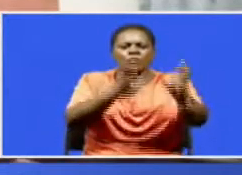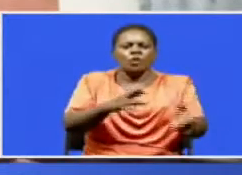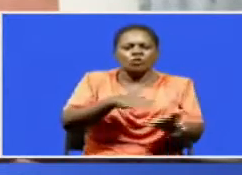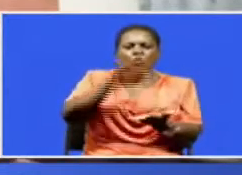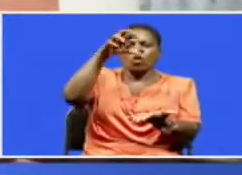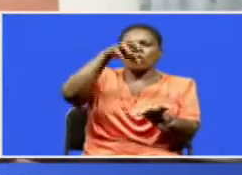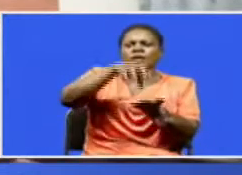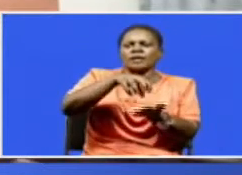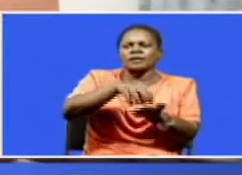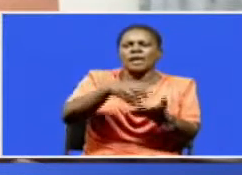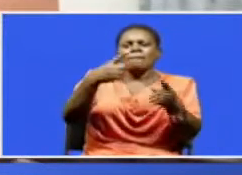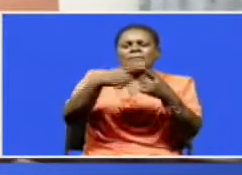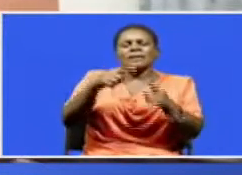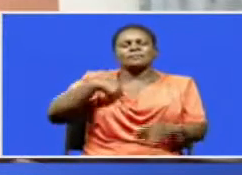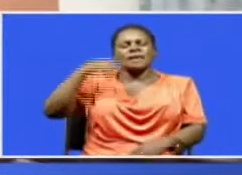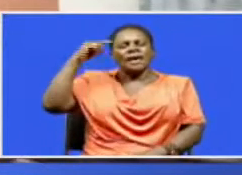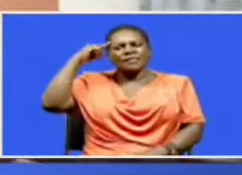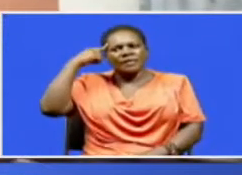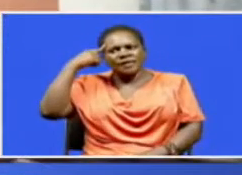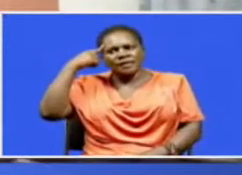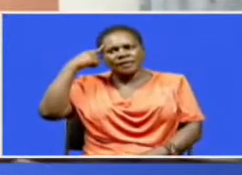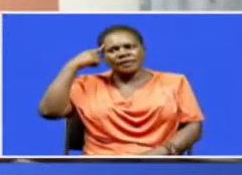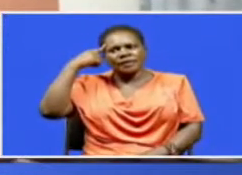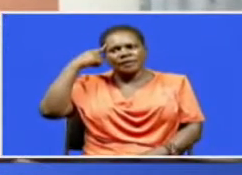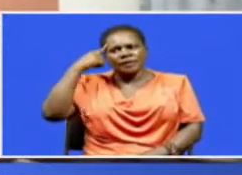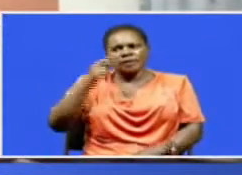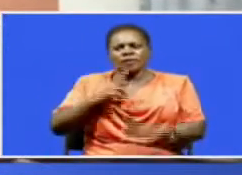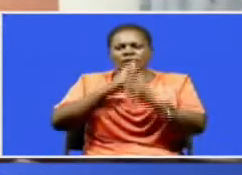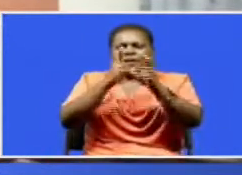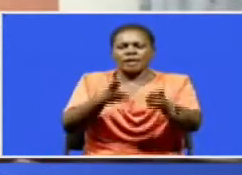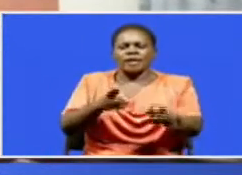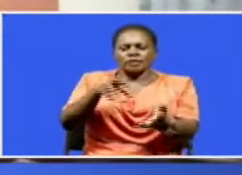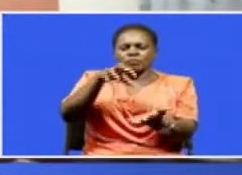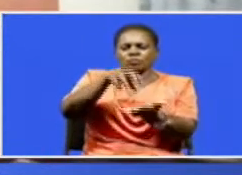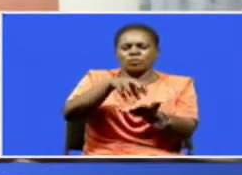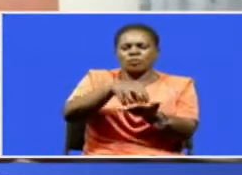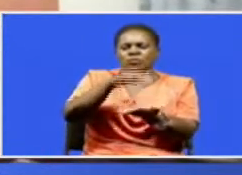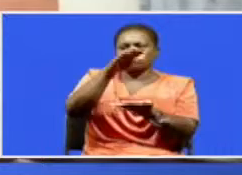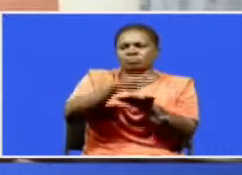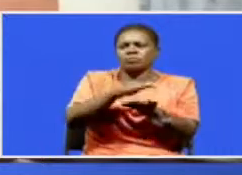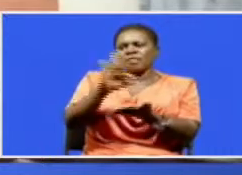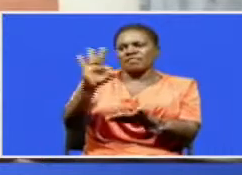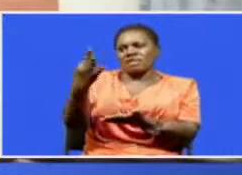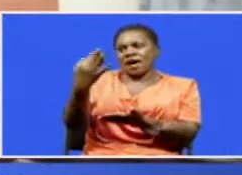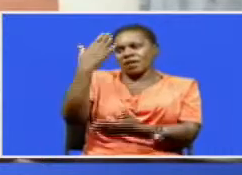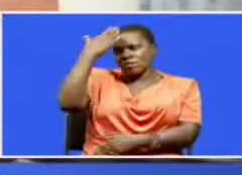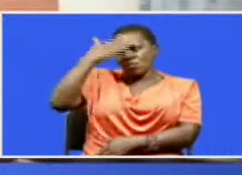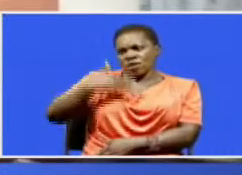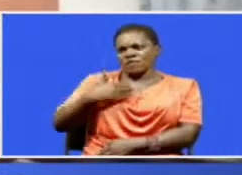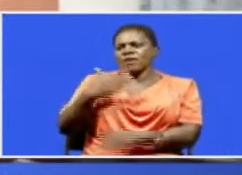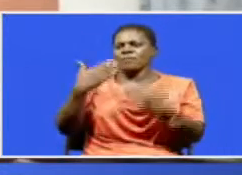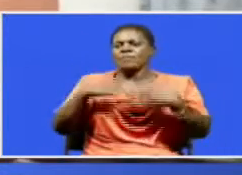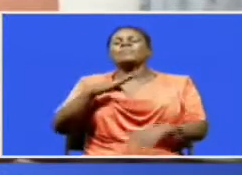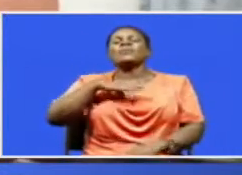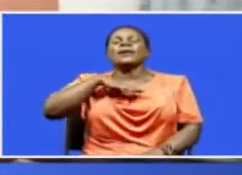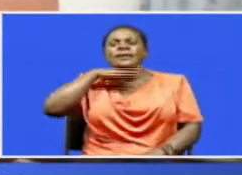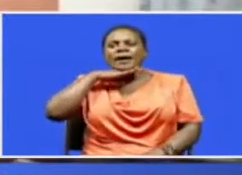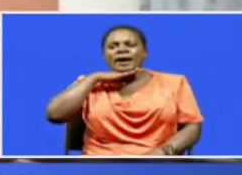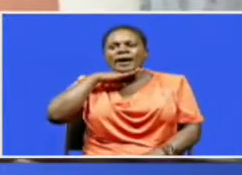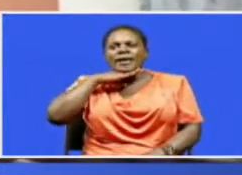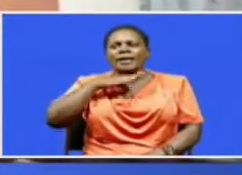cases, but I actually think the cases are underreported. So we are in the middle of the third wave. People are dying.